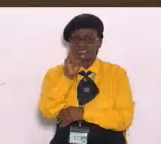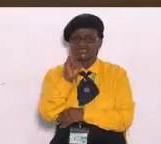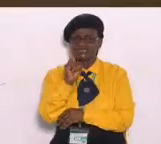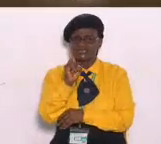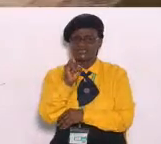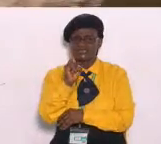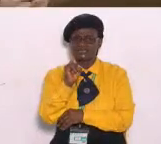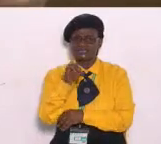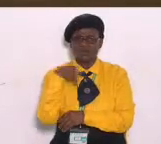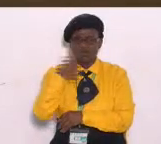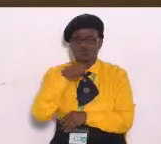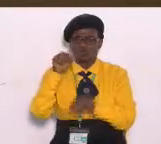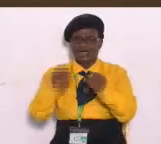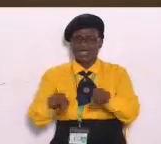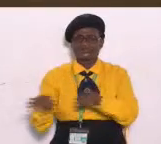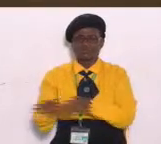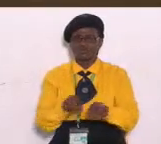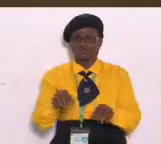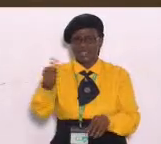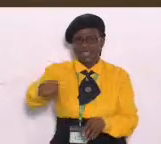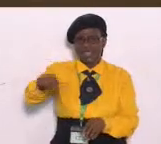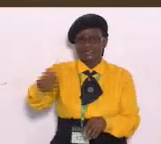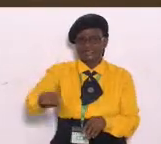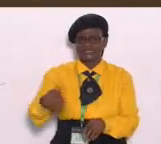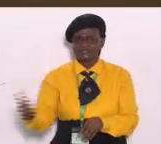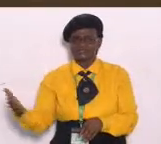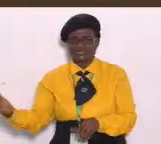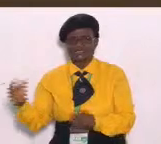who can do anything he likes,